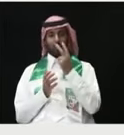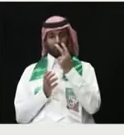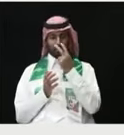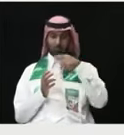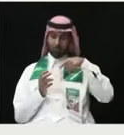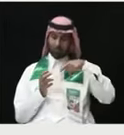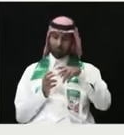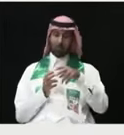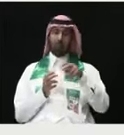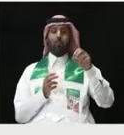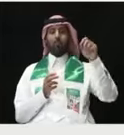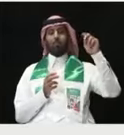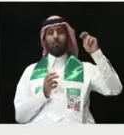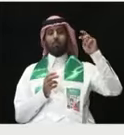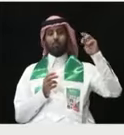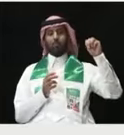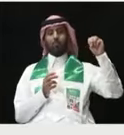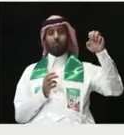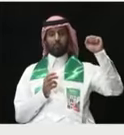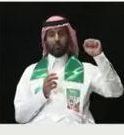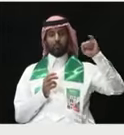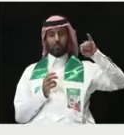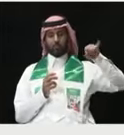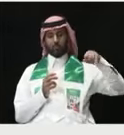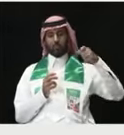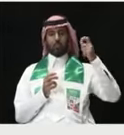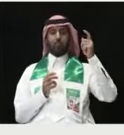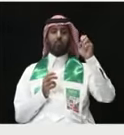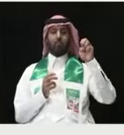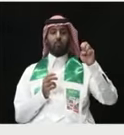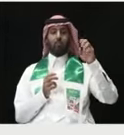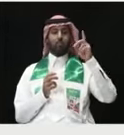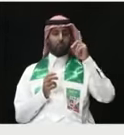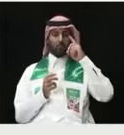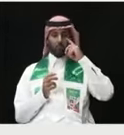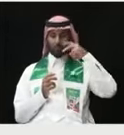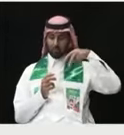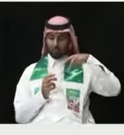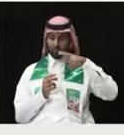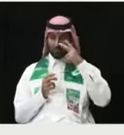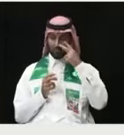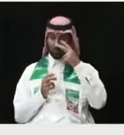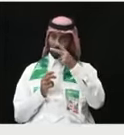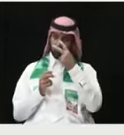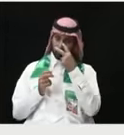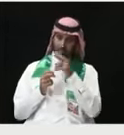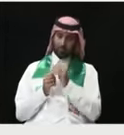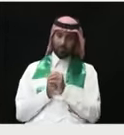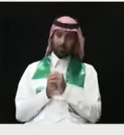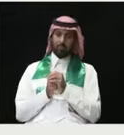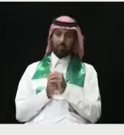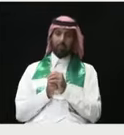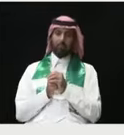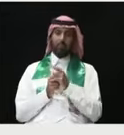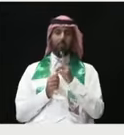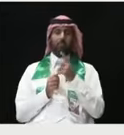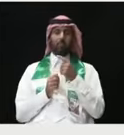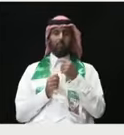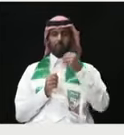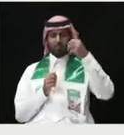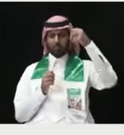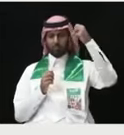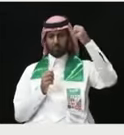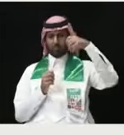parrot. Okay? The students wait for bus, rain start.